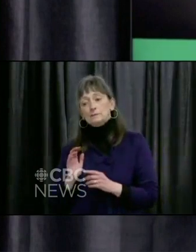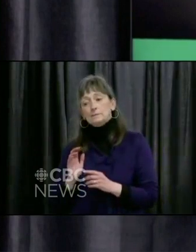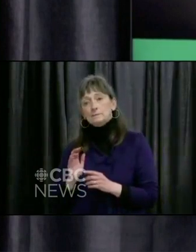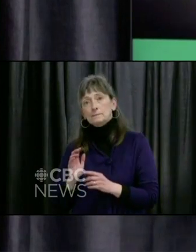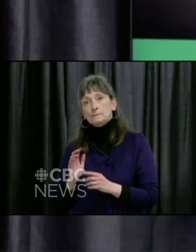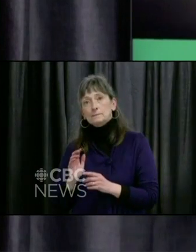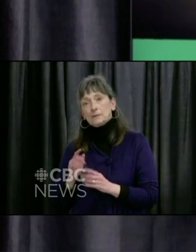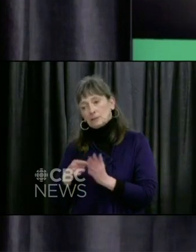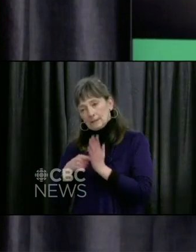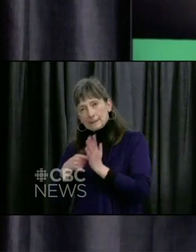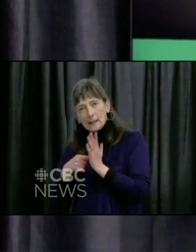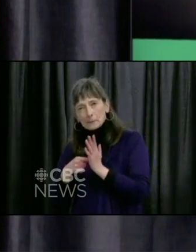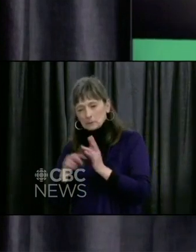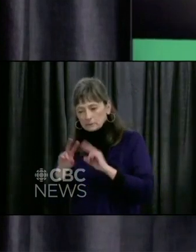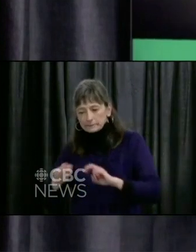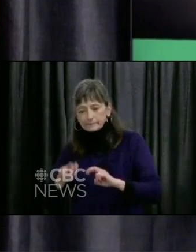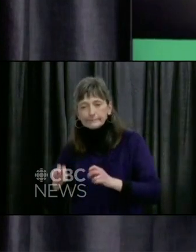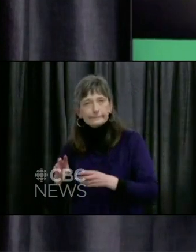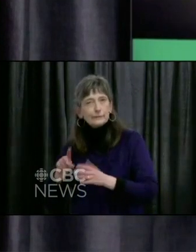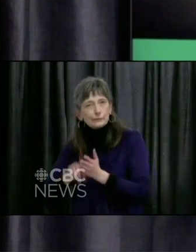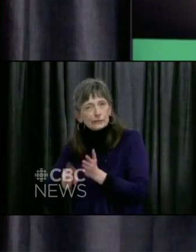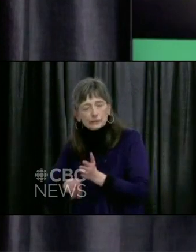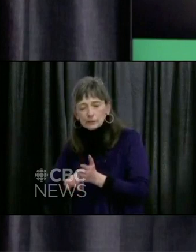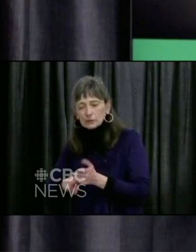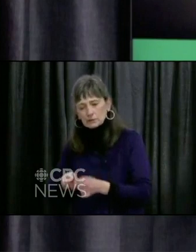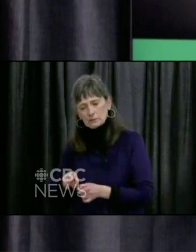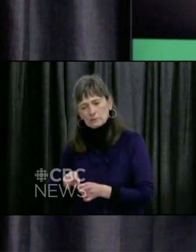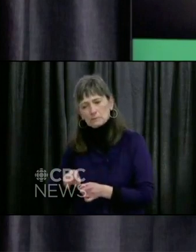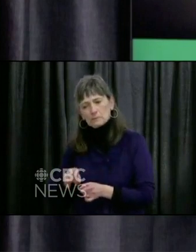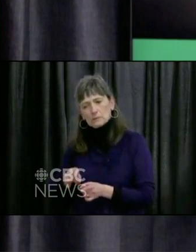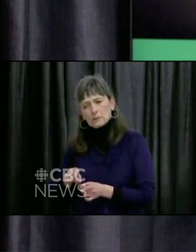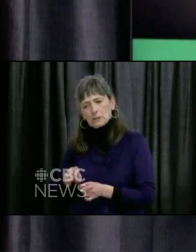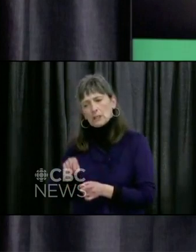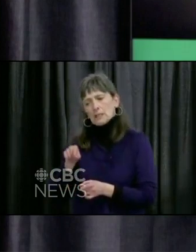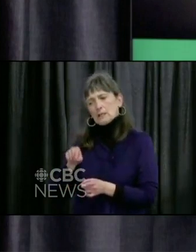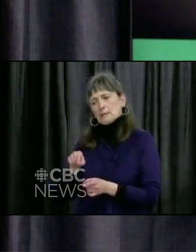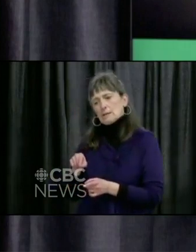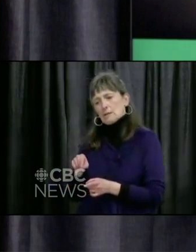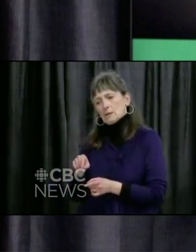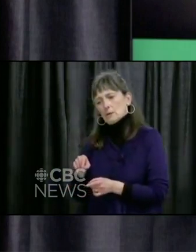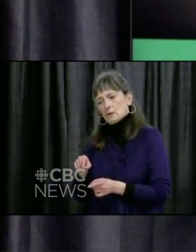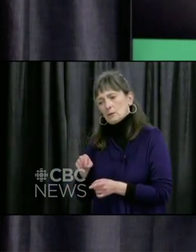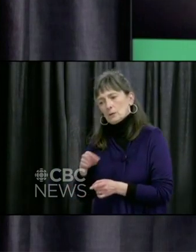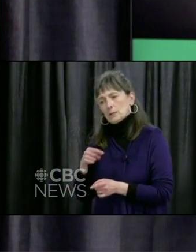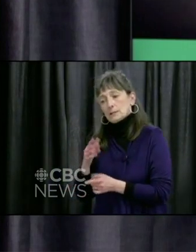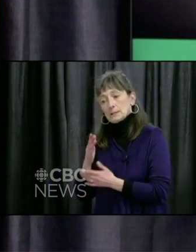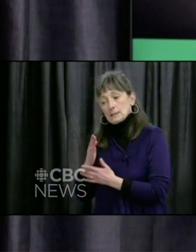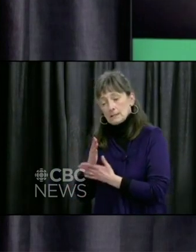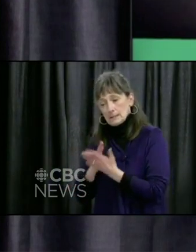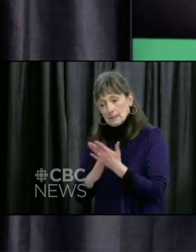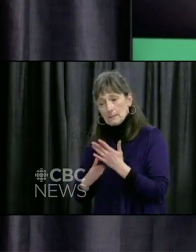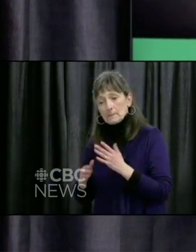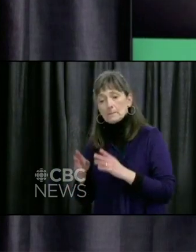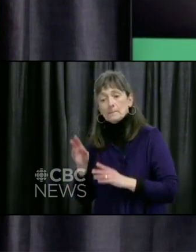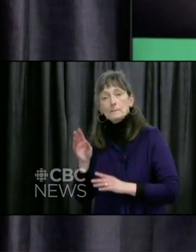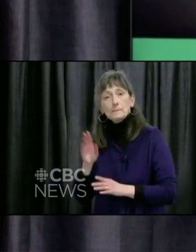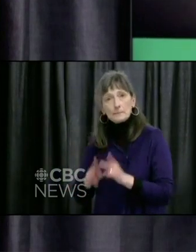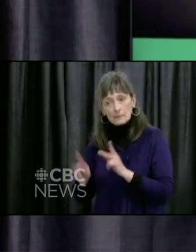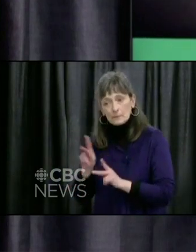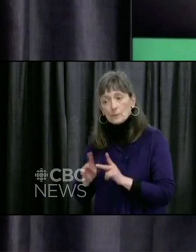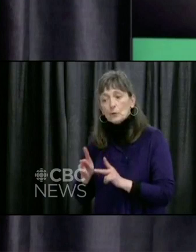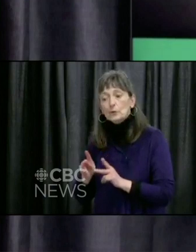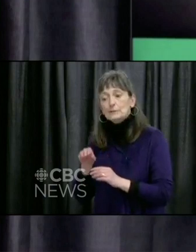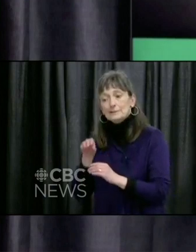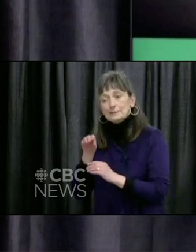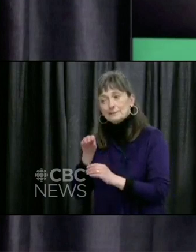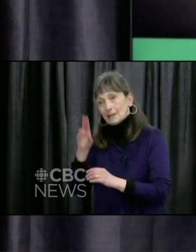we were modeling, there was some cases that had actually occurred. There was patients that were there within the